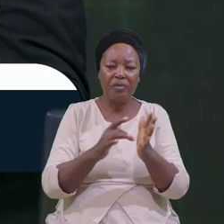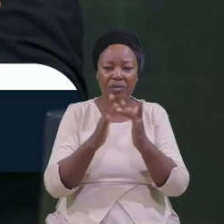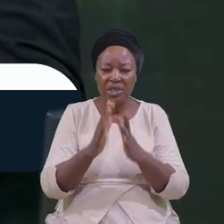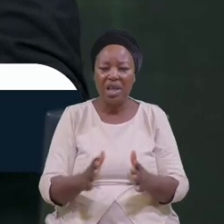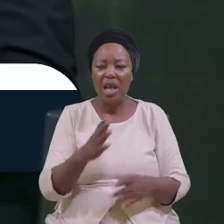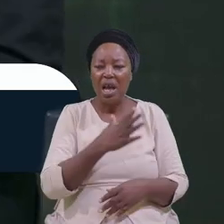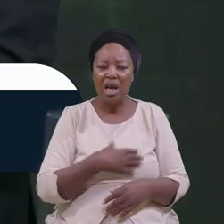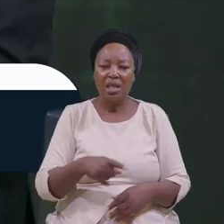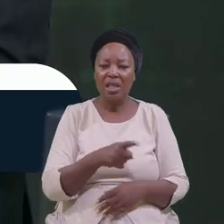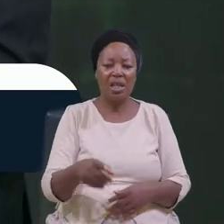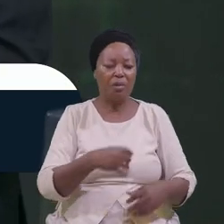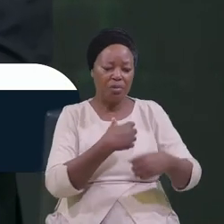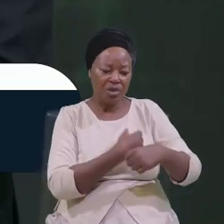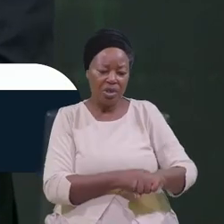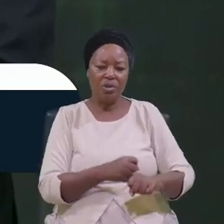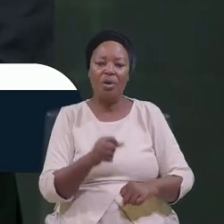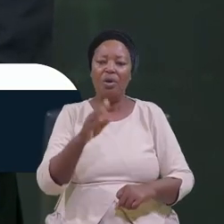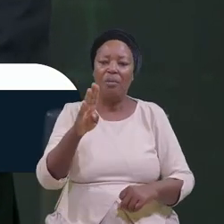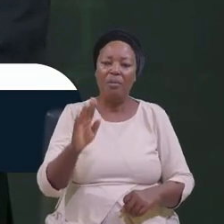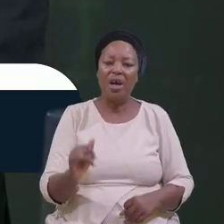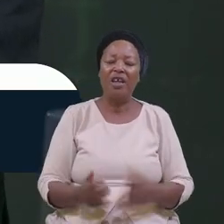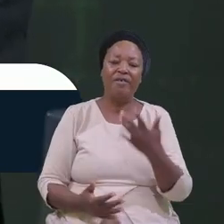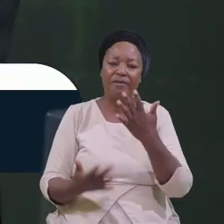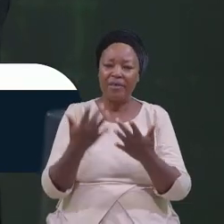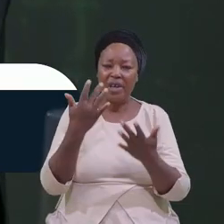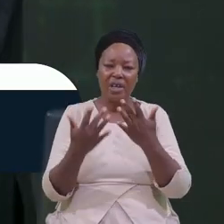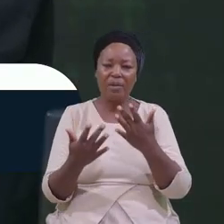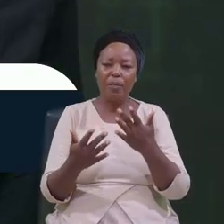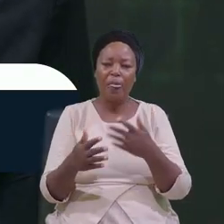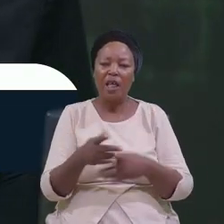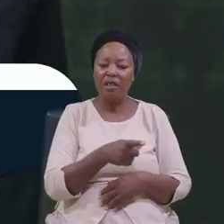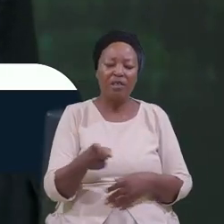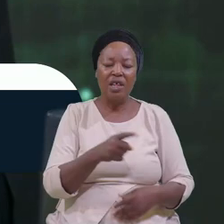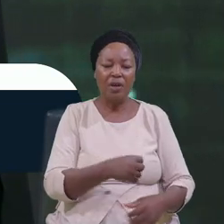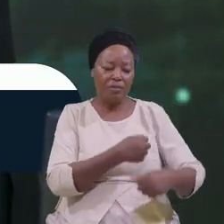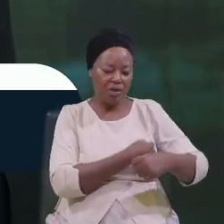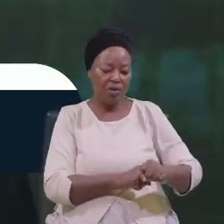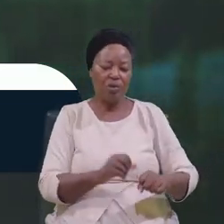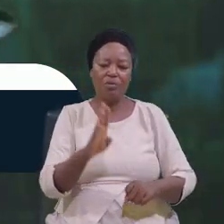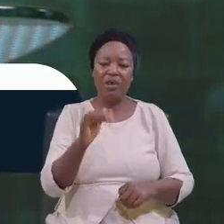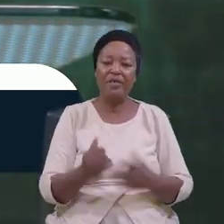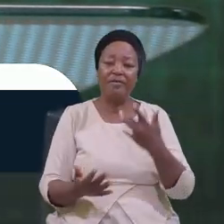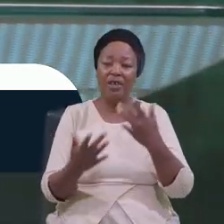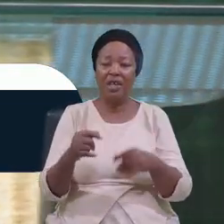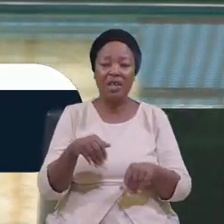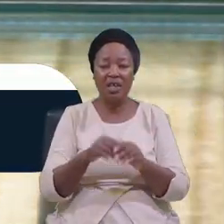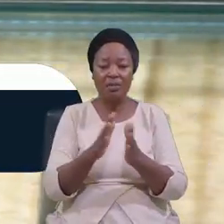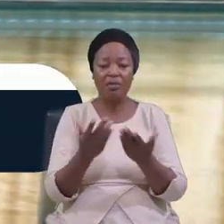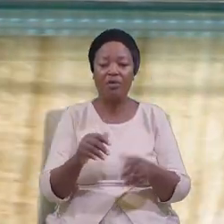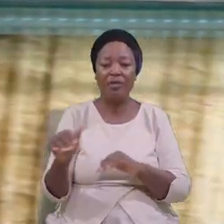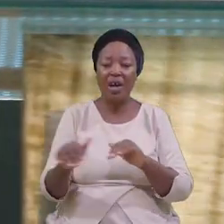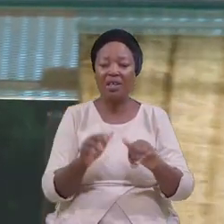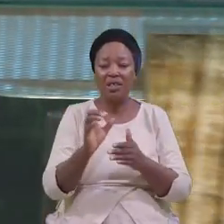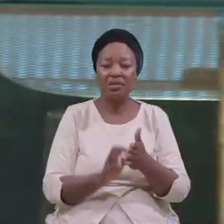their protection by fire. Their protection by fire. Acts chapter 15,